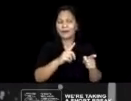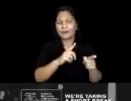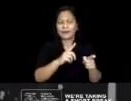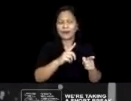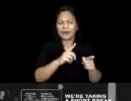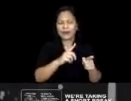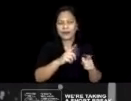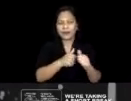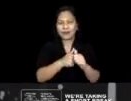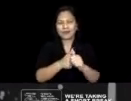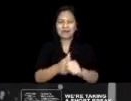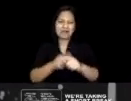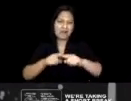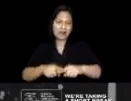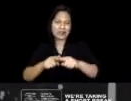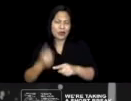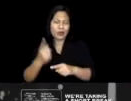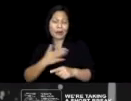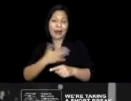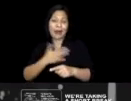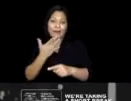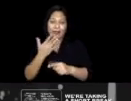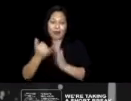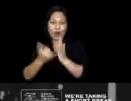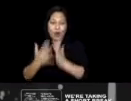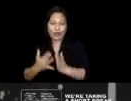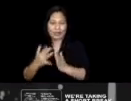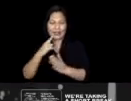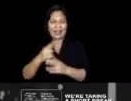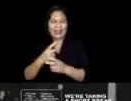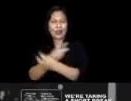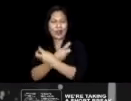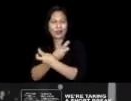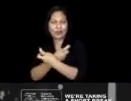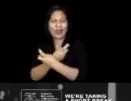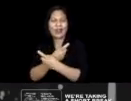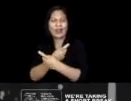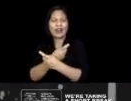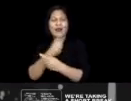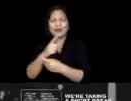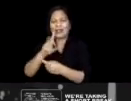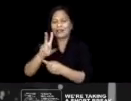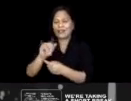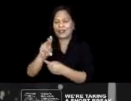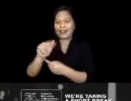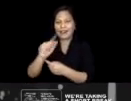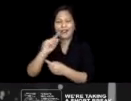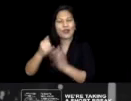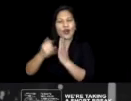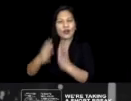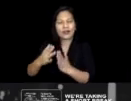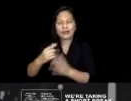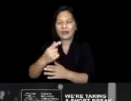of my favorite artists of all time. Growing up in Vienna, Austria, I was very influenced by the art of